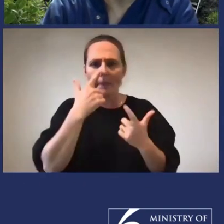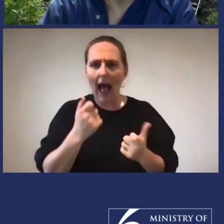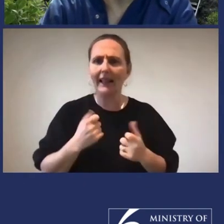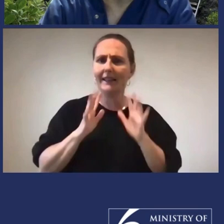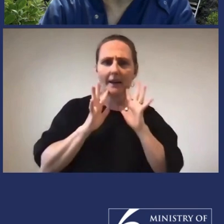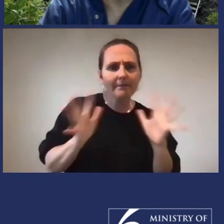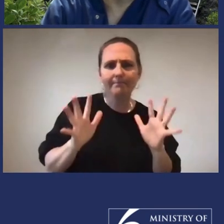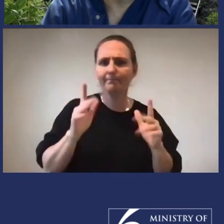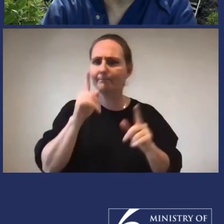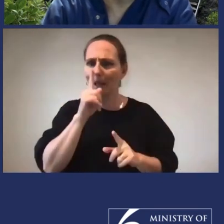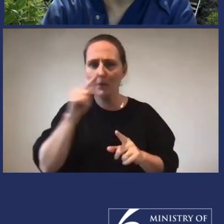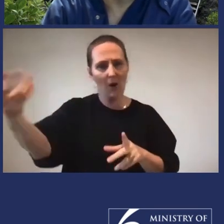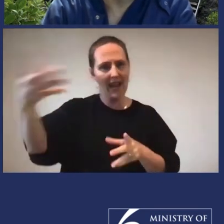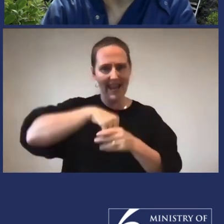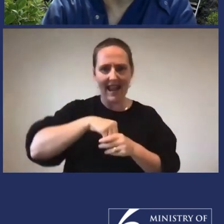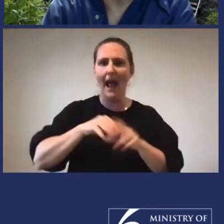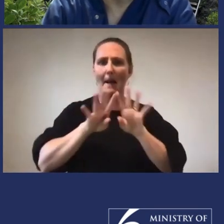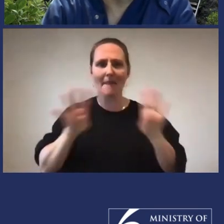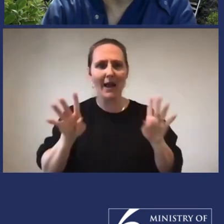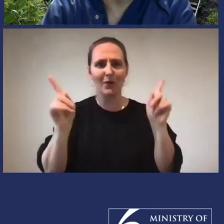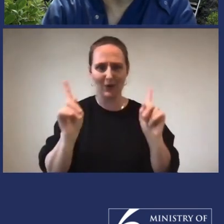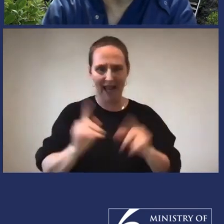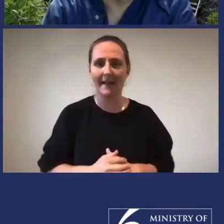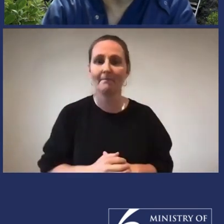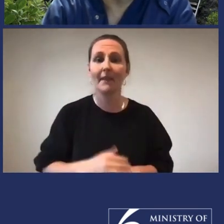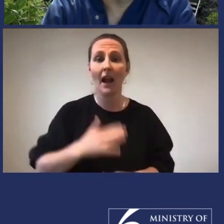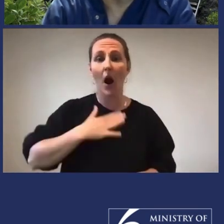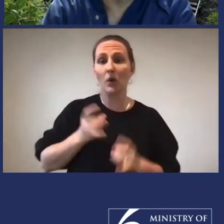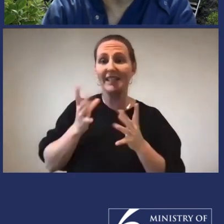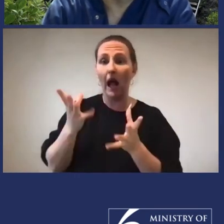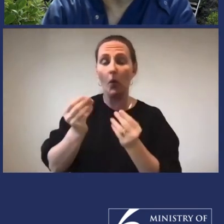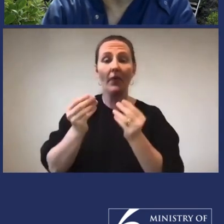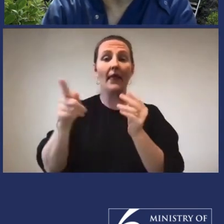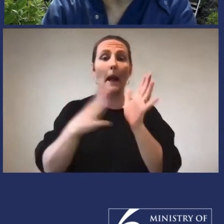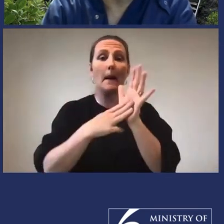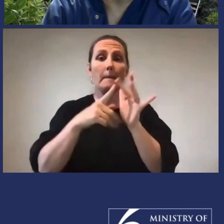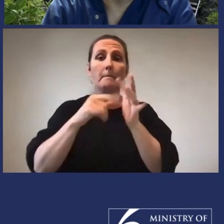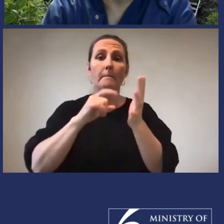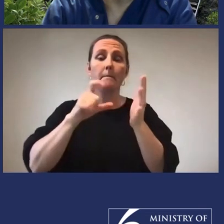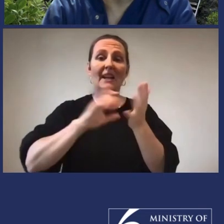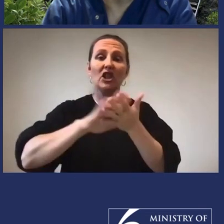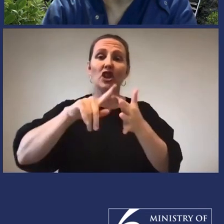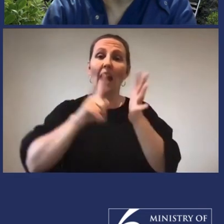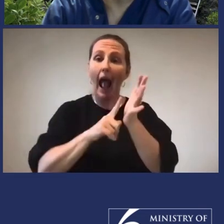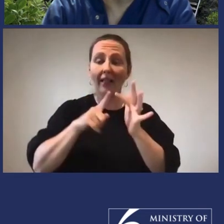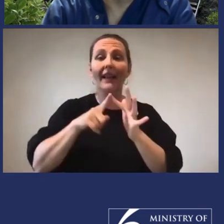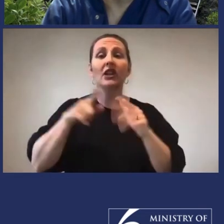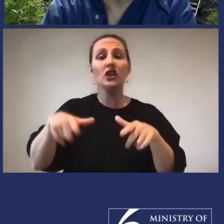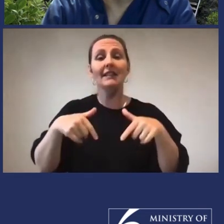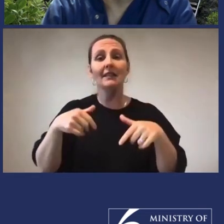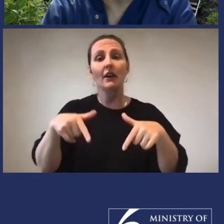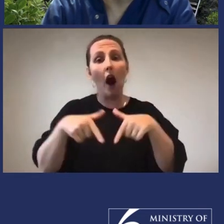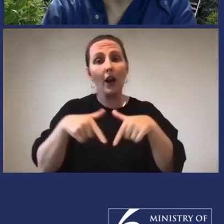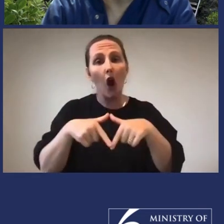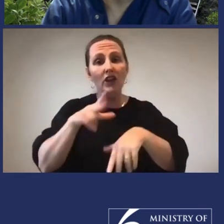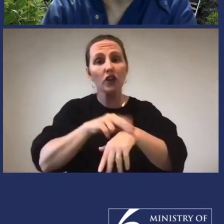here with us on this live now. I want to start with Michelle Wise. She's an obstetrician and gynaecologist based in Auckland, but